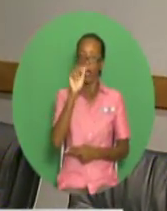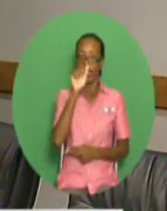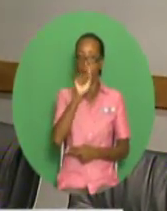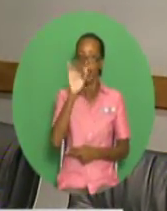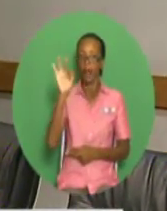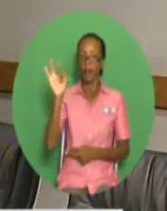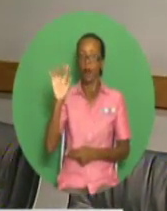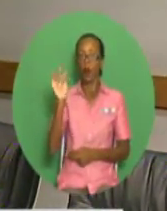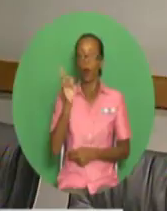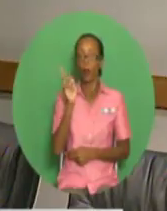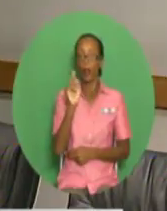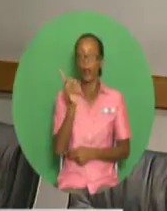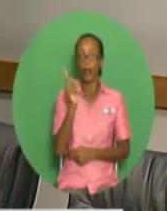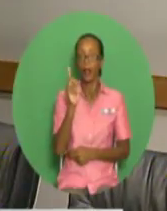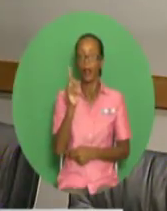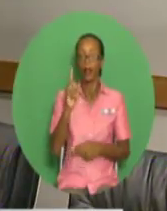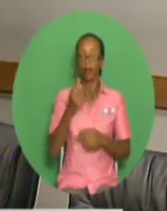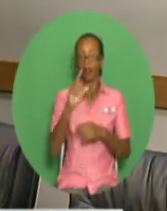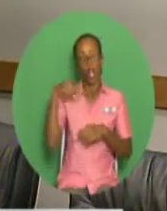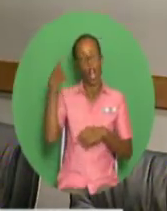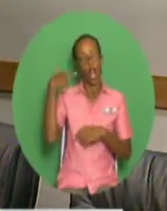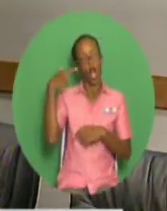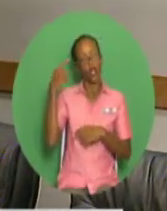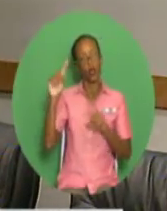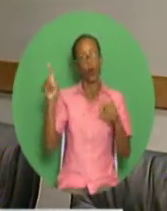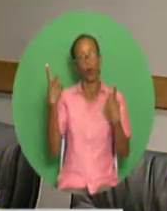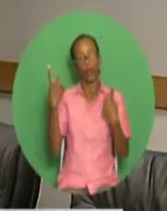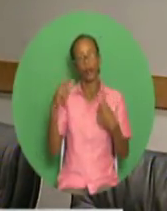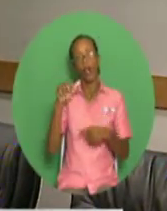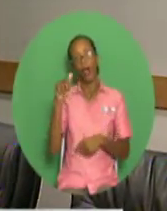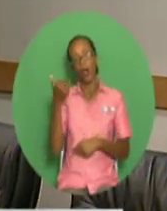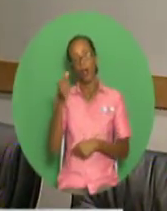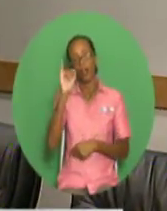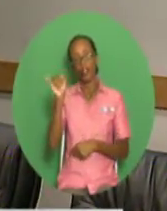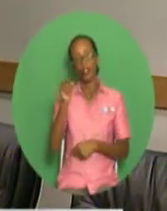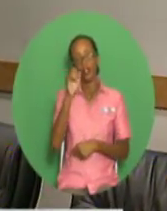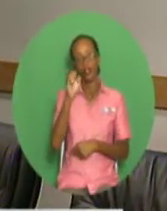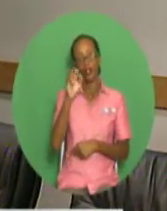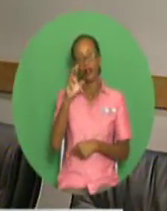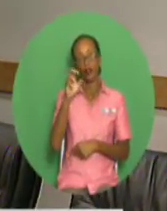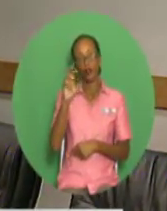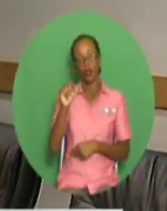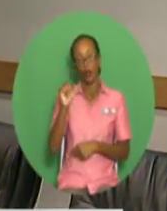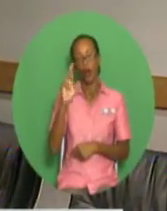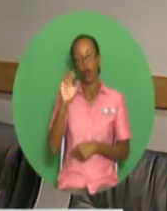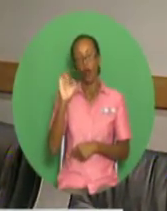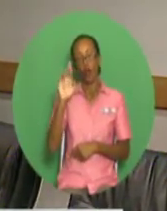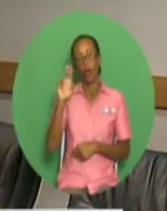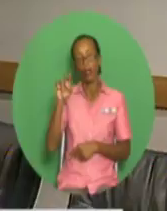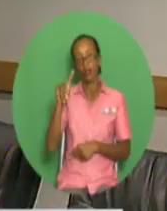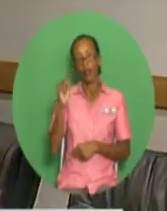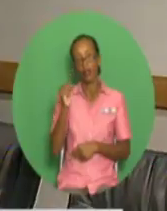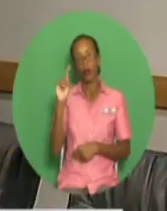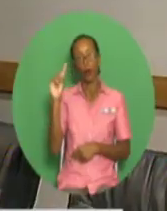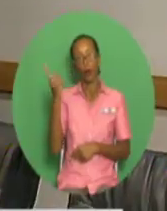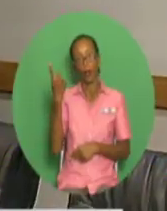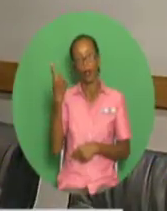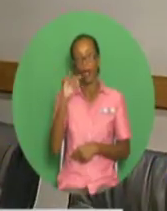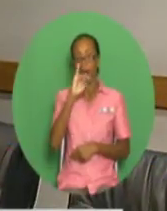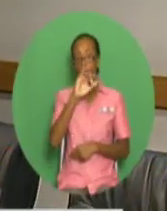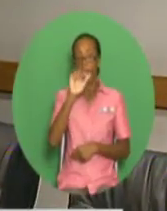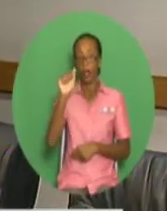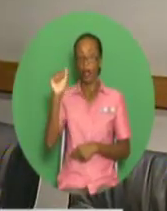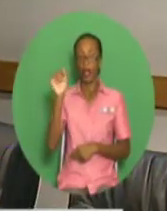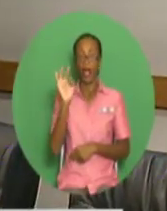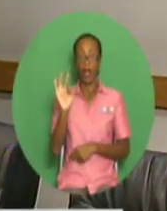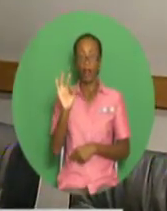won it in London earlier this year. Also, Jeremy Richards won the bronze in the 200 meter, the IAAF. He was